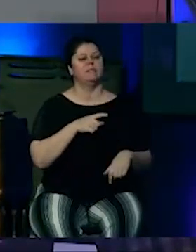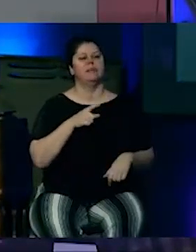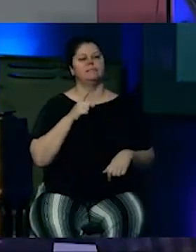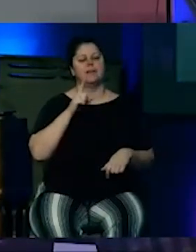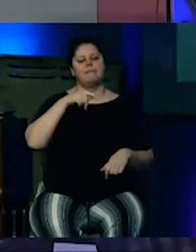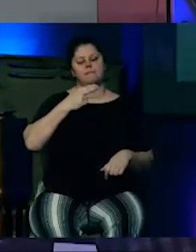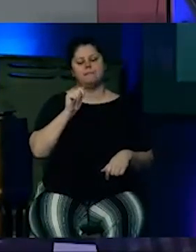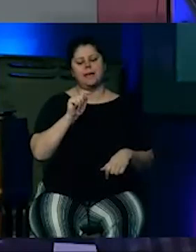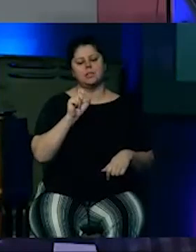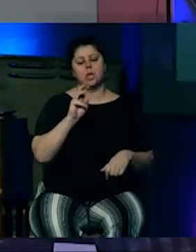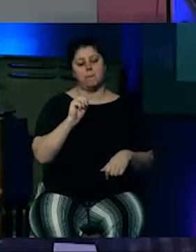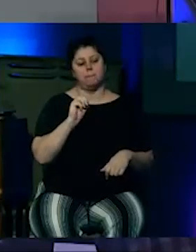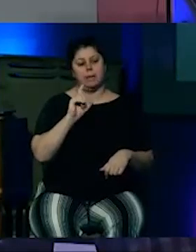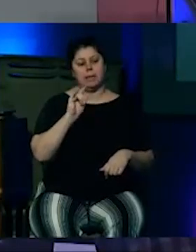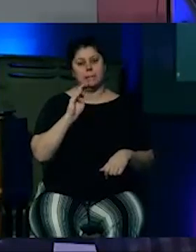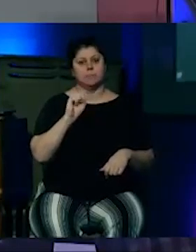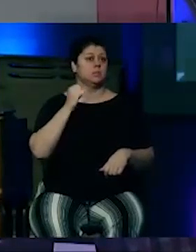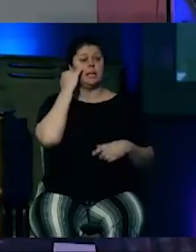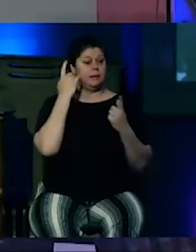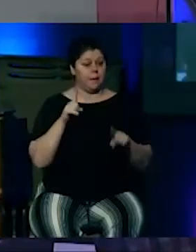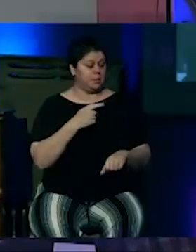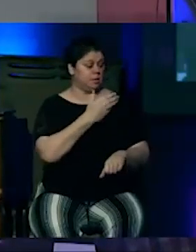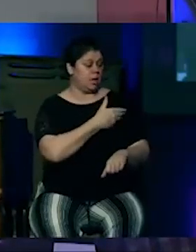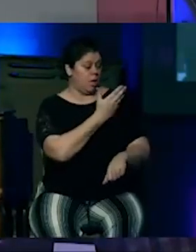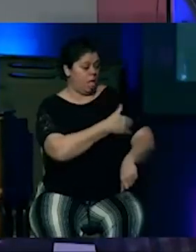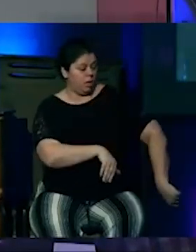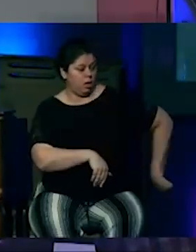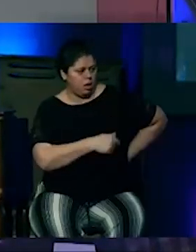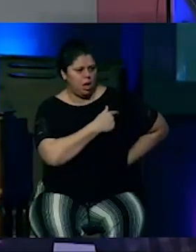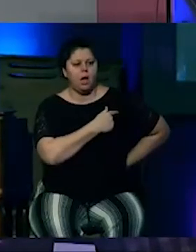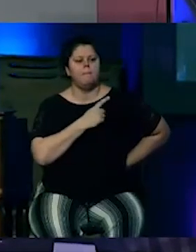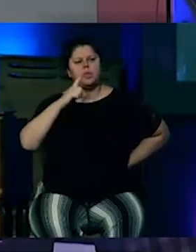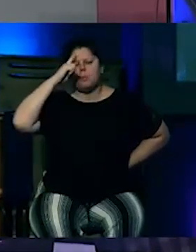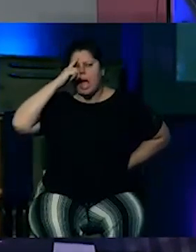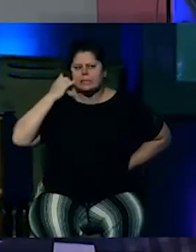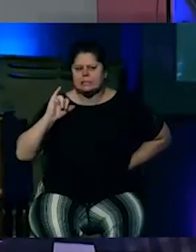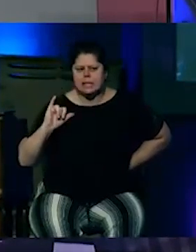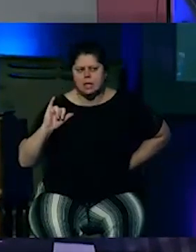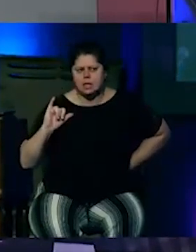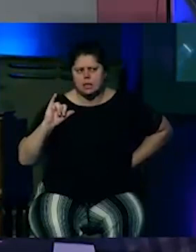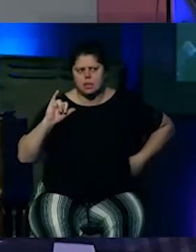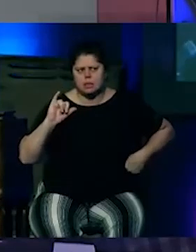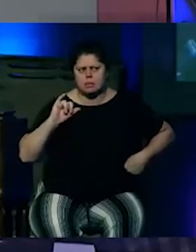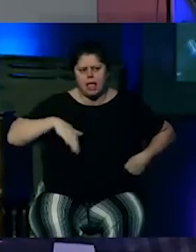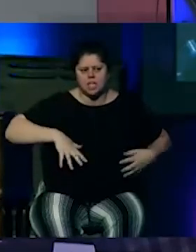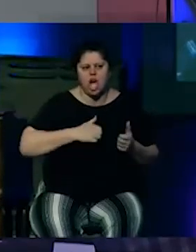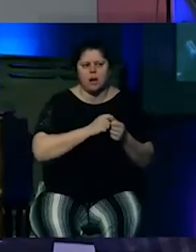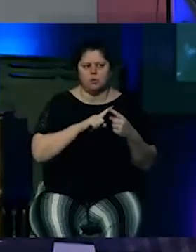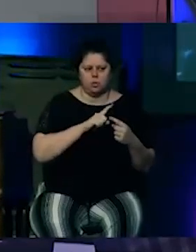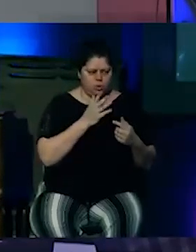of minds don't always catch up to it, and then they'll feel pain in a part of their body that actually isn't connected or exists